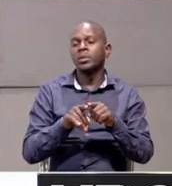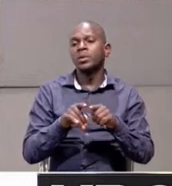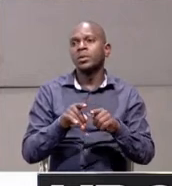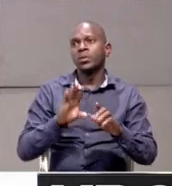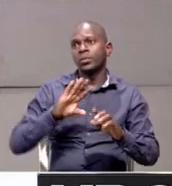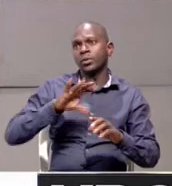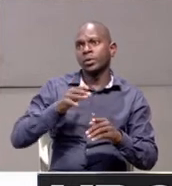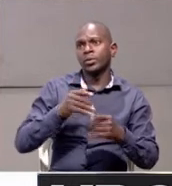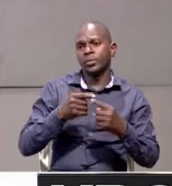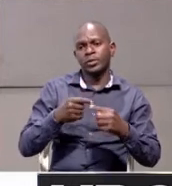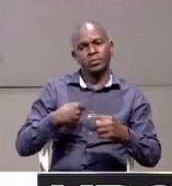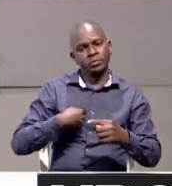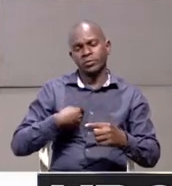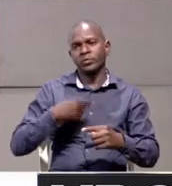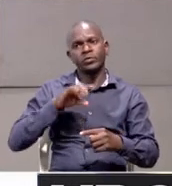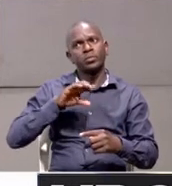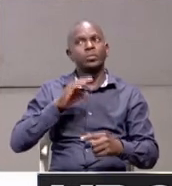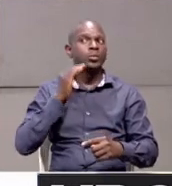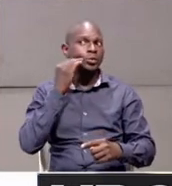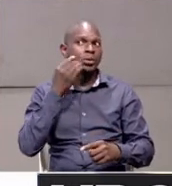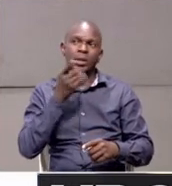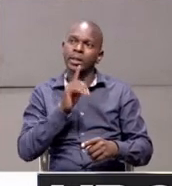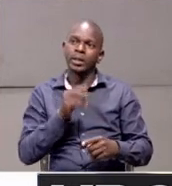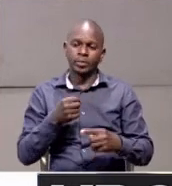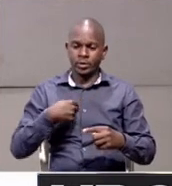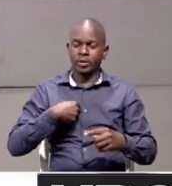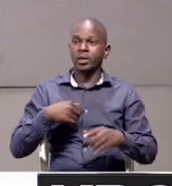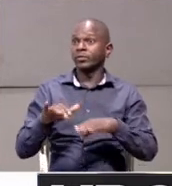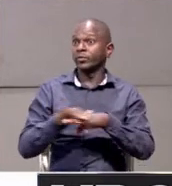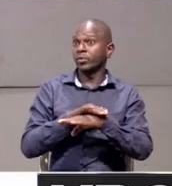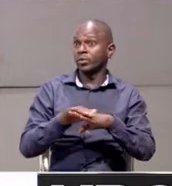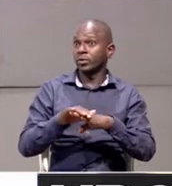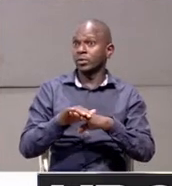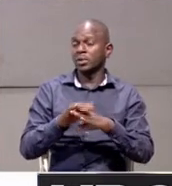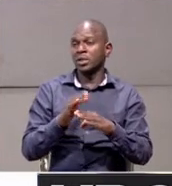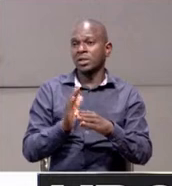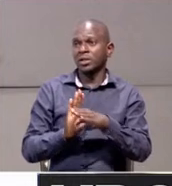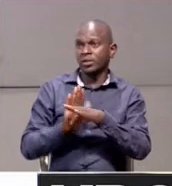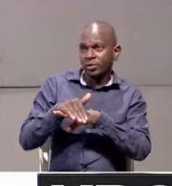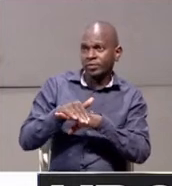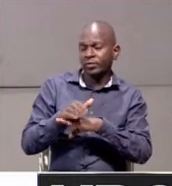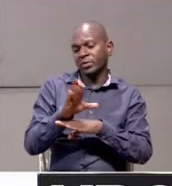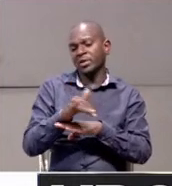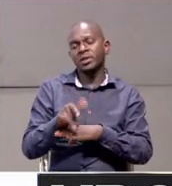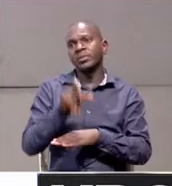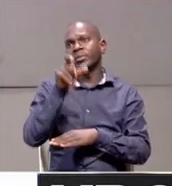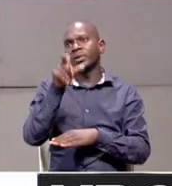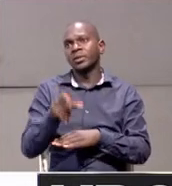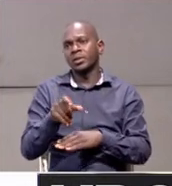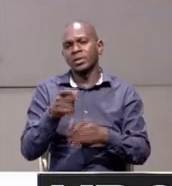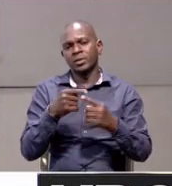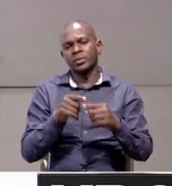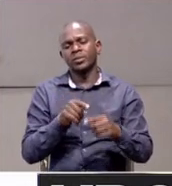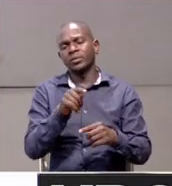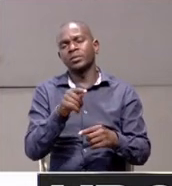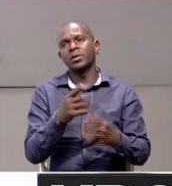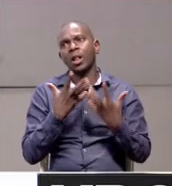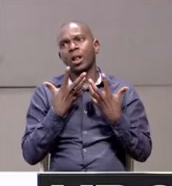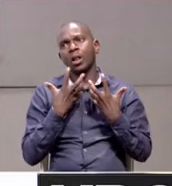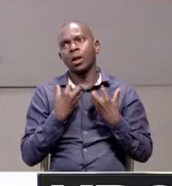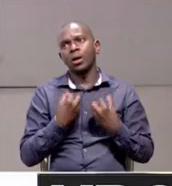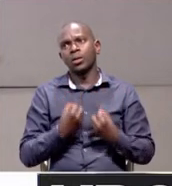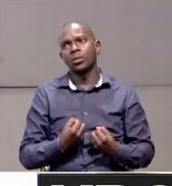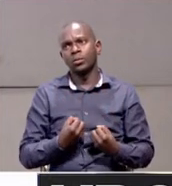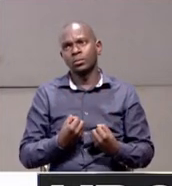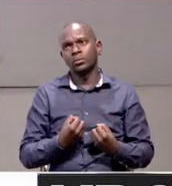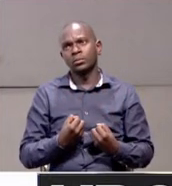I come from Buganda. Therefore, there was no need of conniving with anybody. I think because of his desperacy, he went